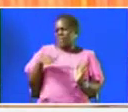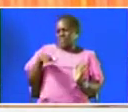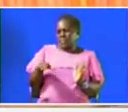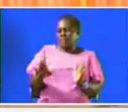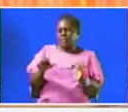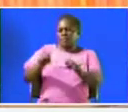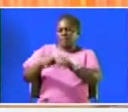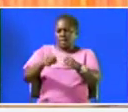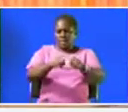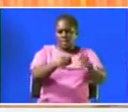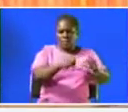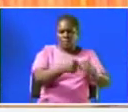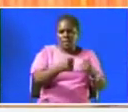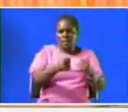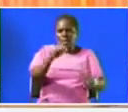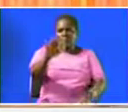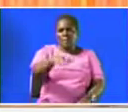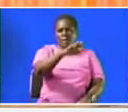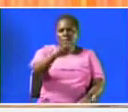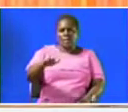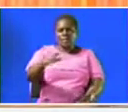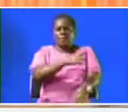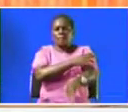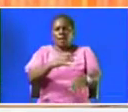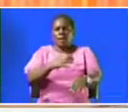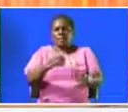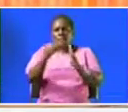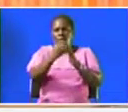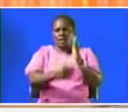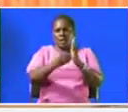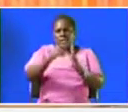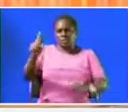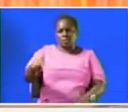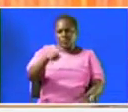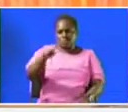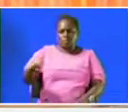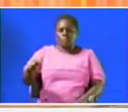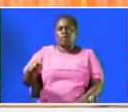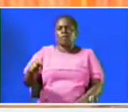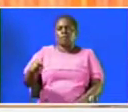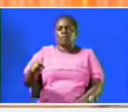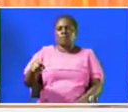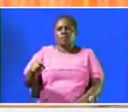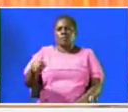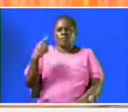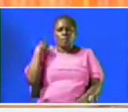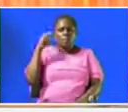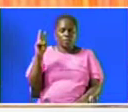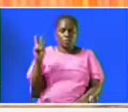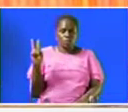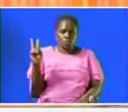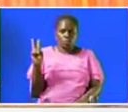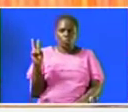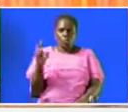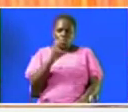in violation of the Parliamentary Powers and Privileges Act, which is a criminal offence. Number two,